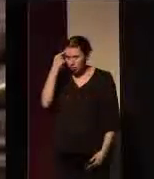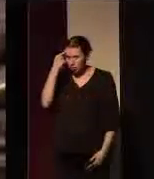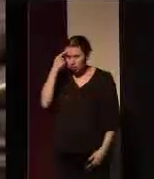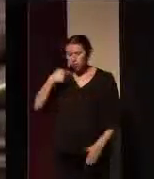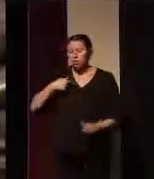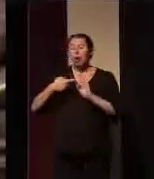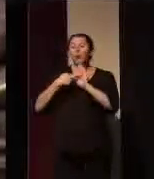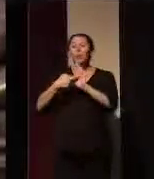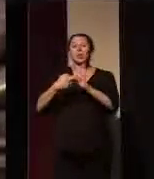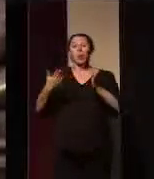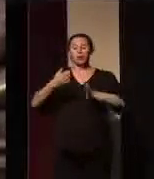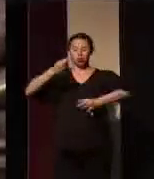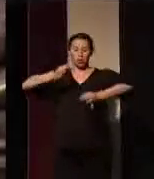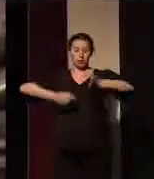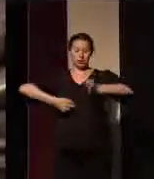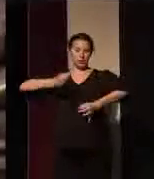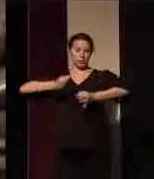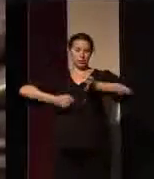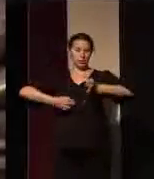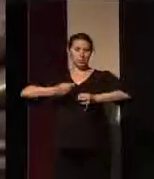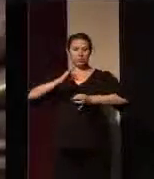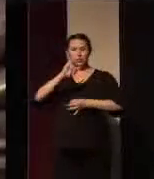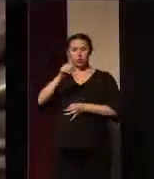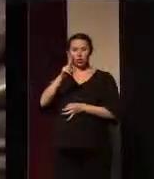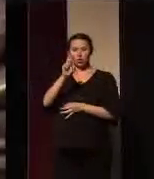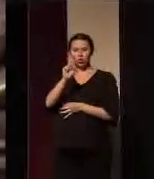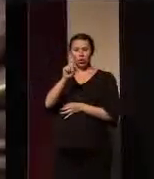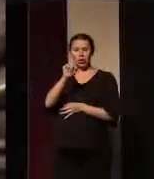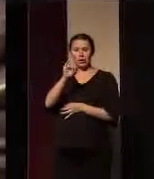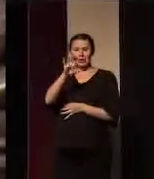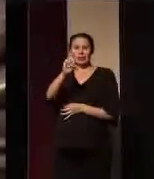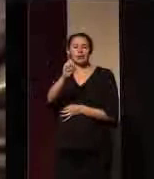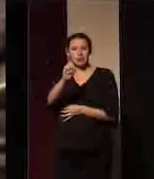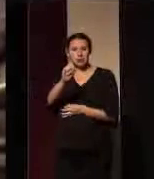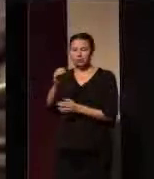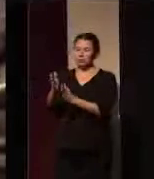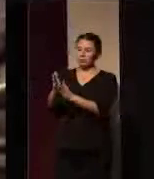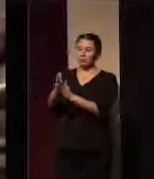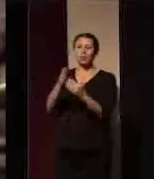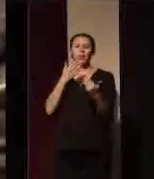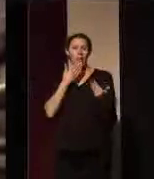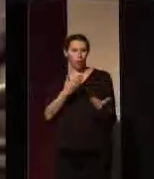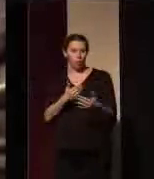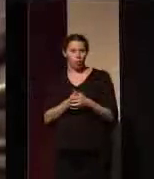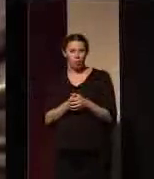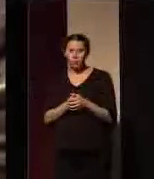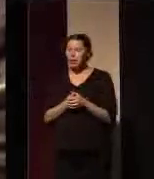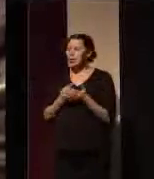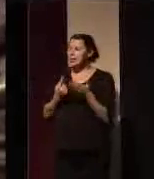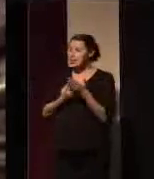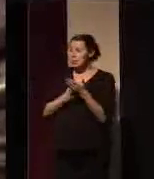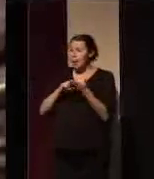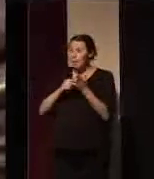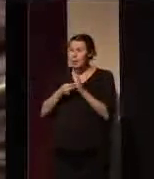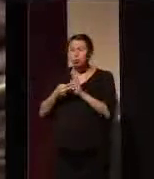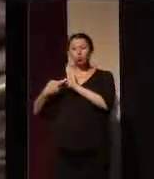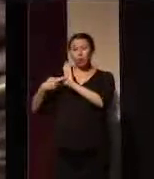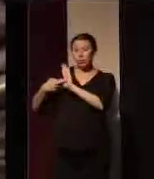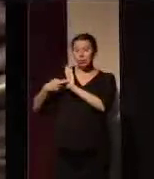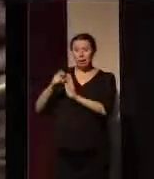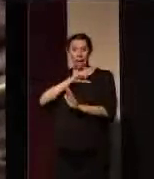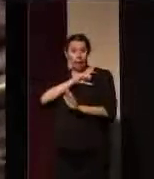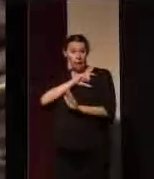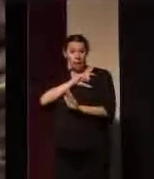justice. And sometimes that means, thank you, I receive that. And sometimes that means you represent cops and you